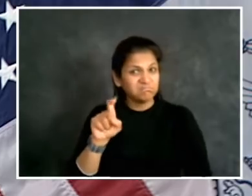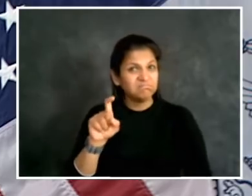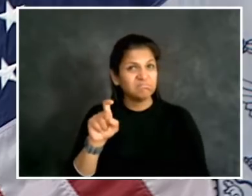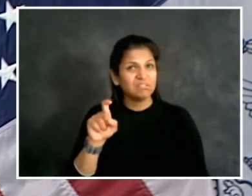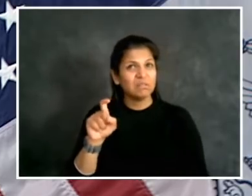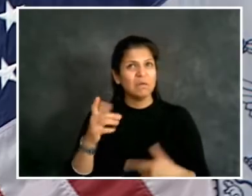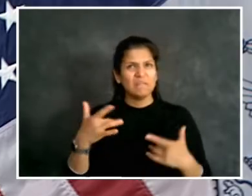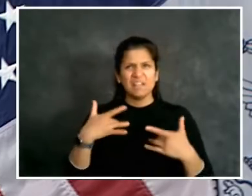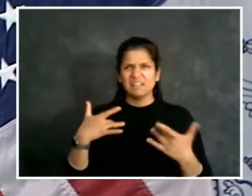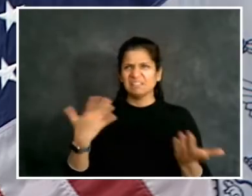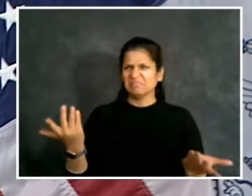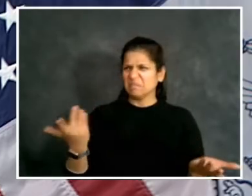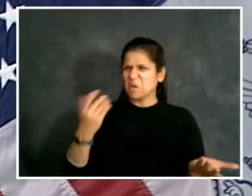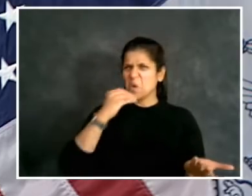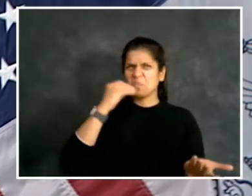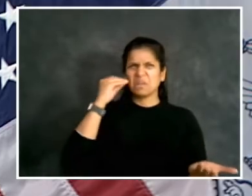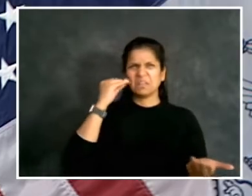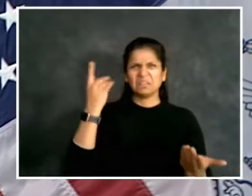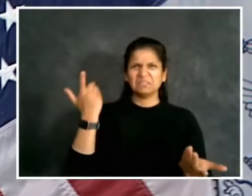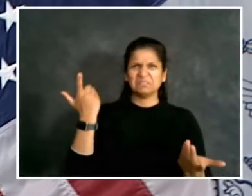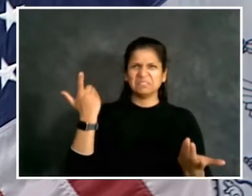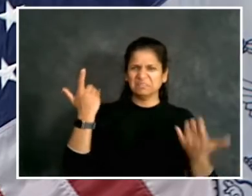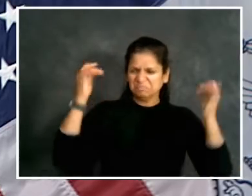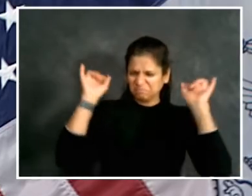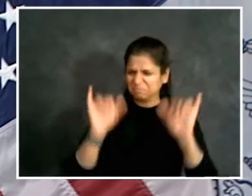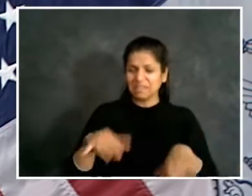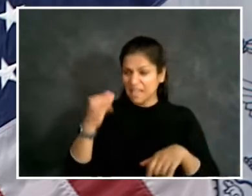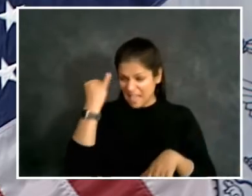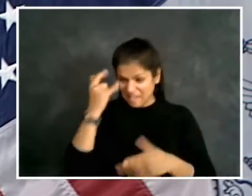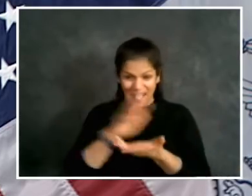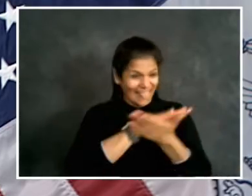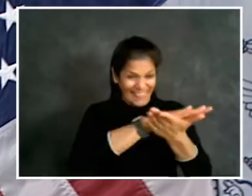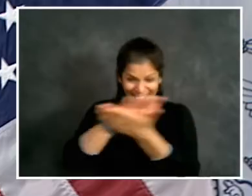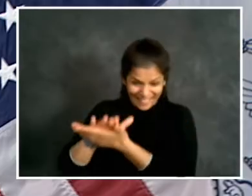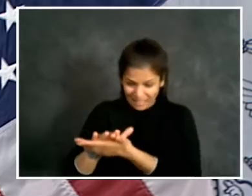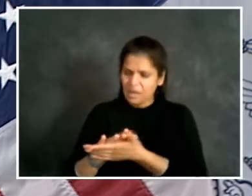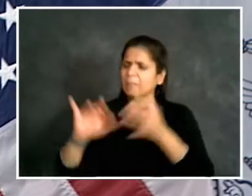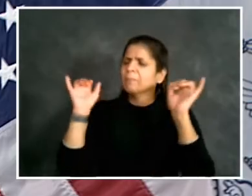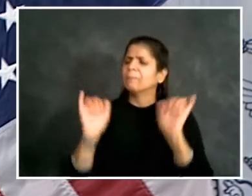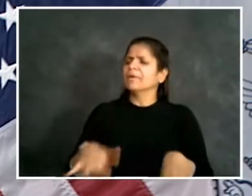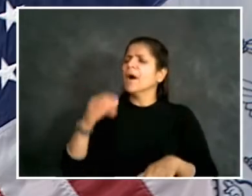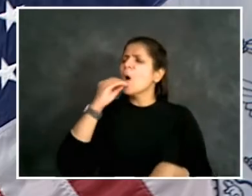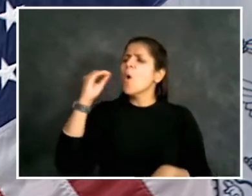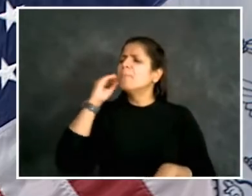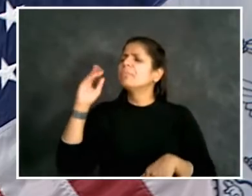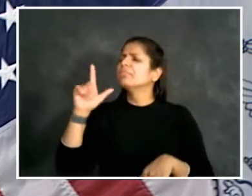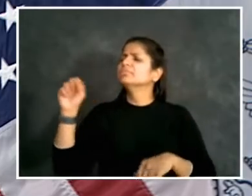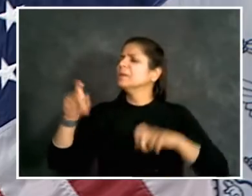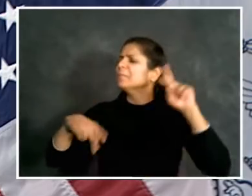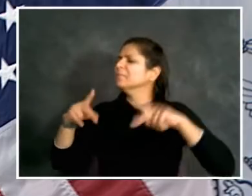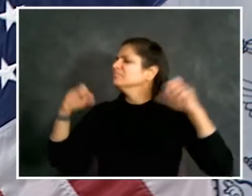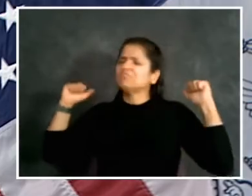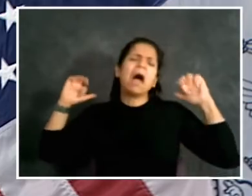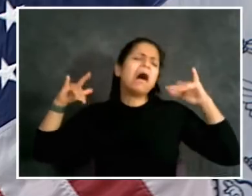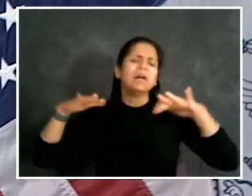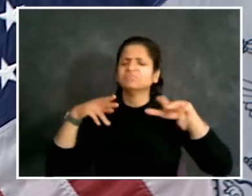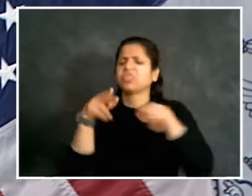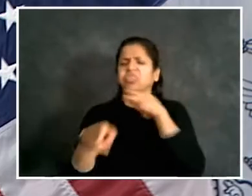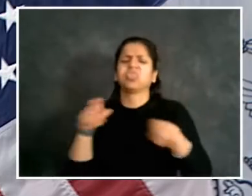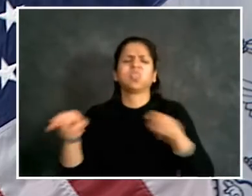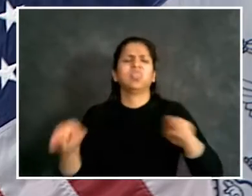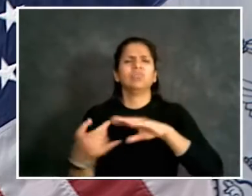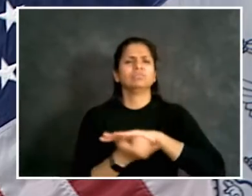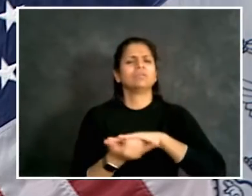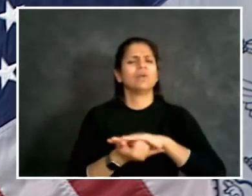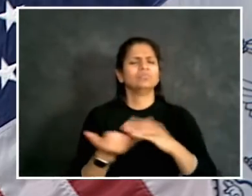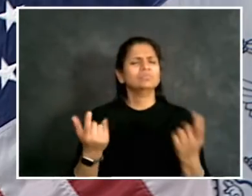end-of-line stations you spoke of every night to try to convince them to leave the subways and get into some form of shelter or hotel.